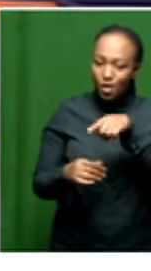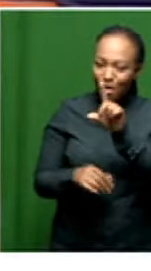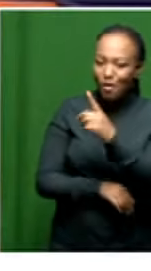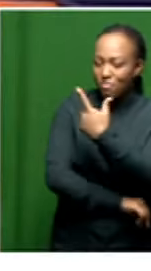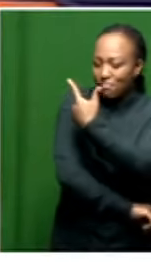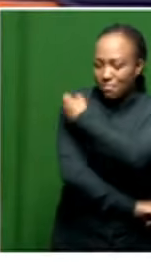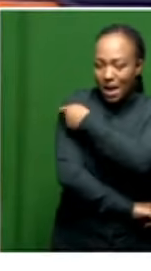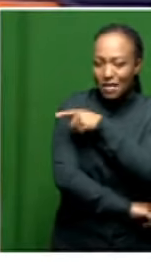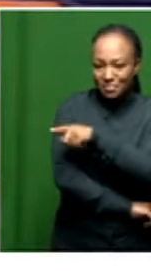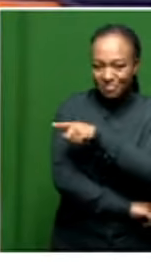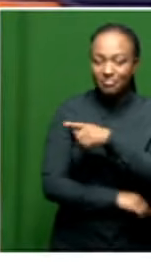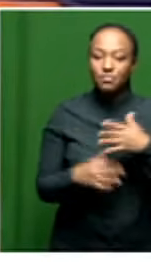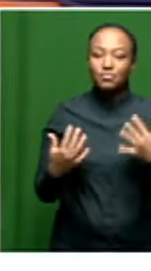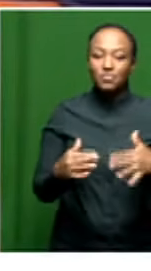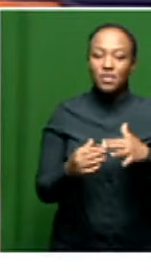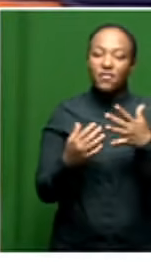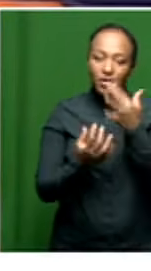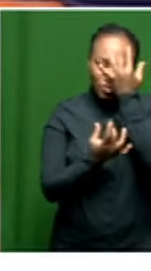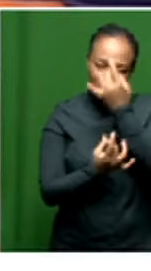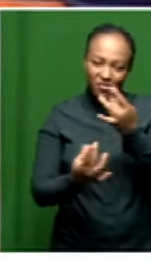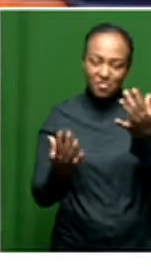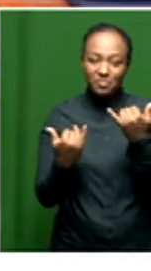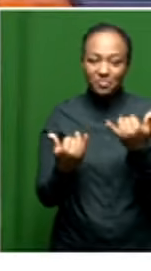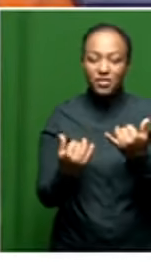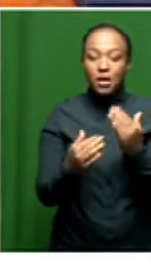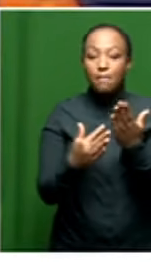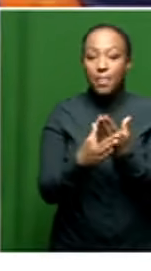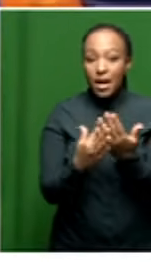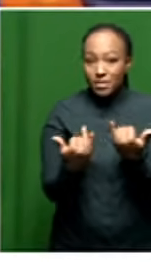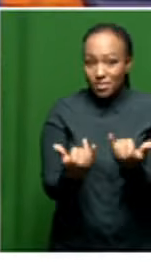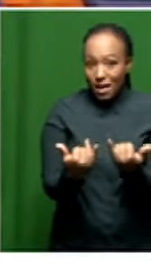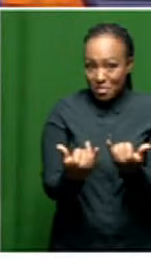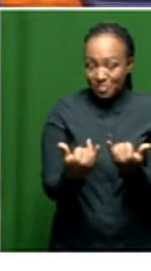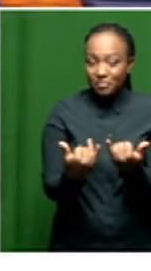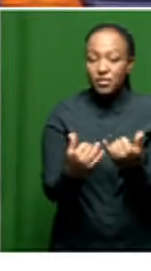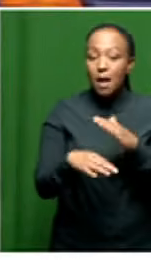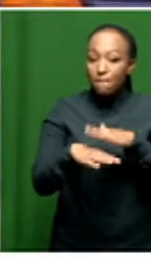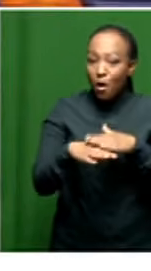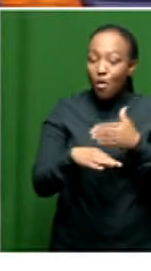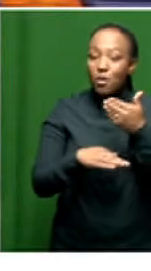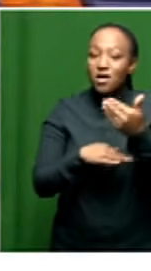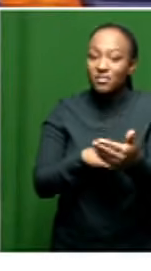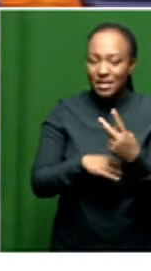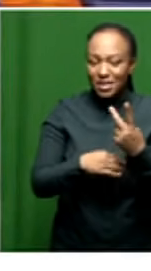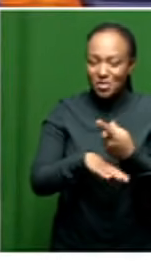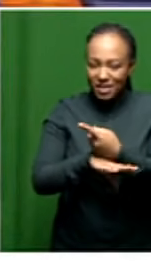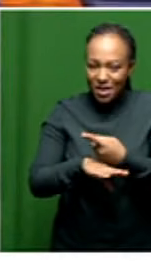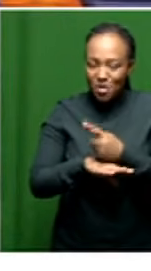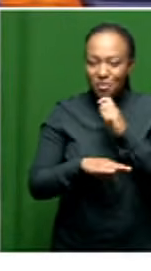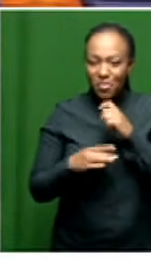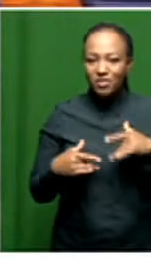and vaccinate. That's pretty much so the message that's coming through. All right, we take a break here on the program. We'll have more for you in the second hour here on